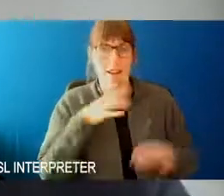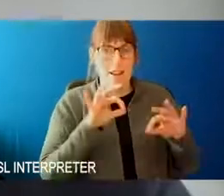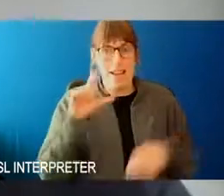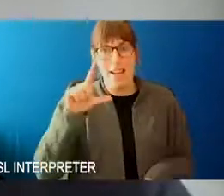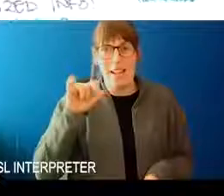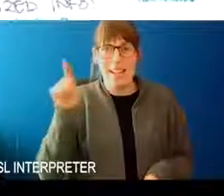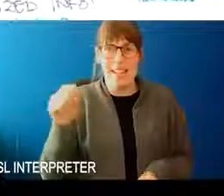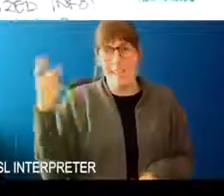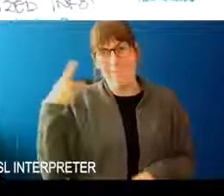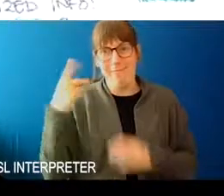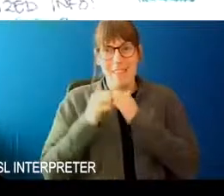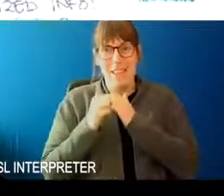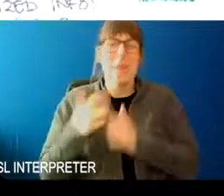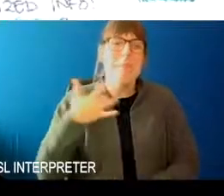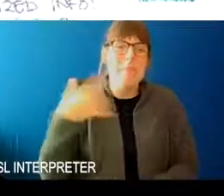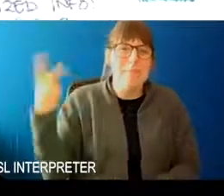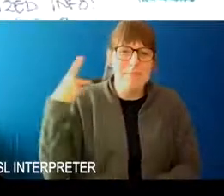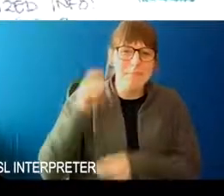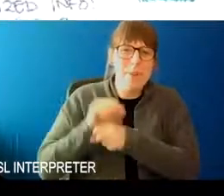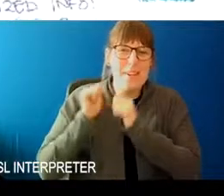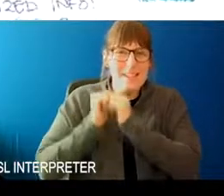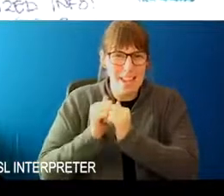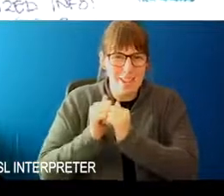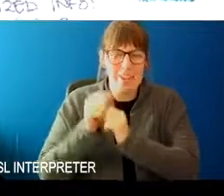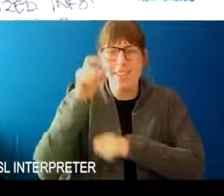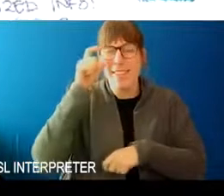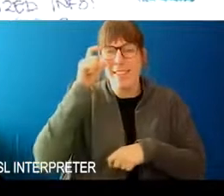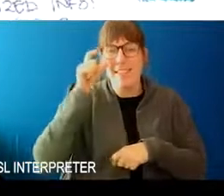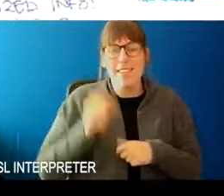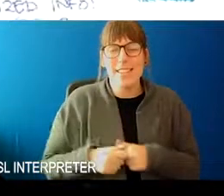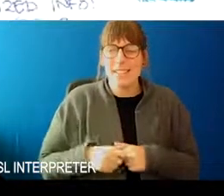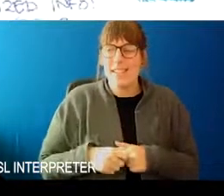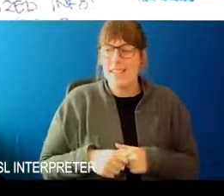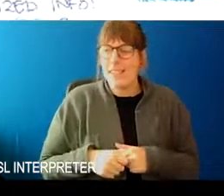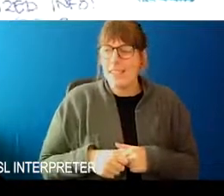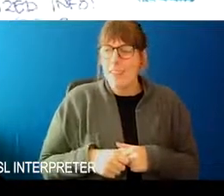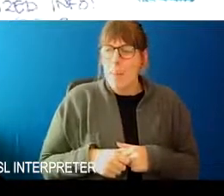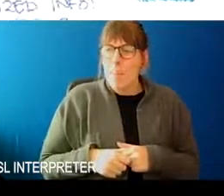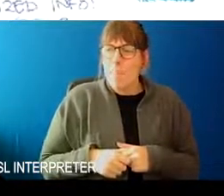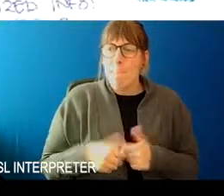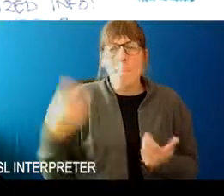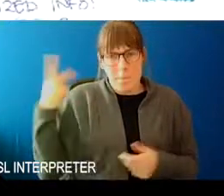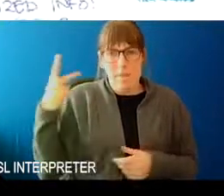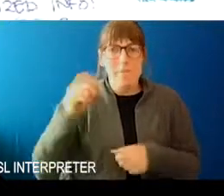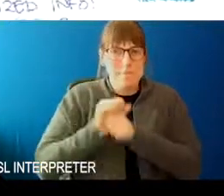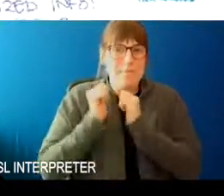you, Delyse. Okay, great. And Liz is here too. So usually Liz and I work together.